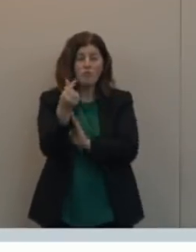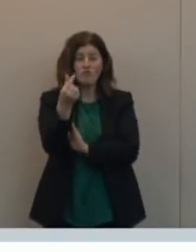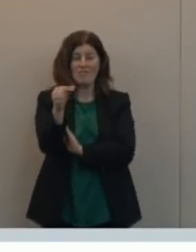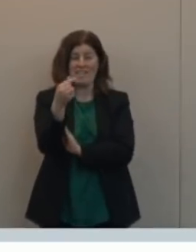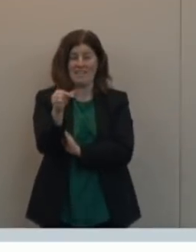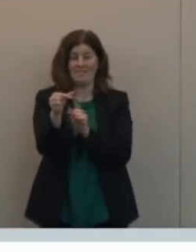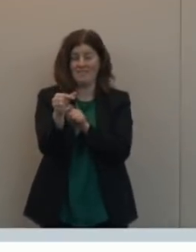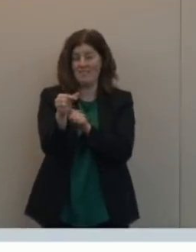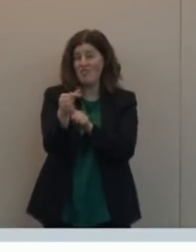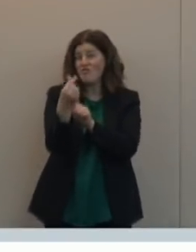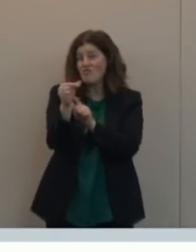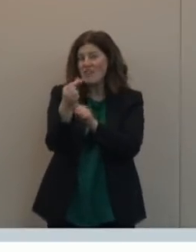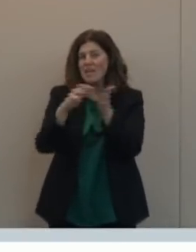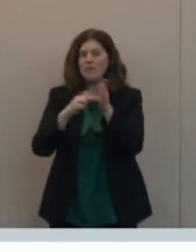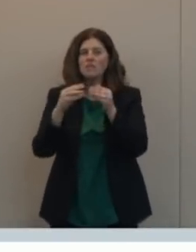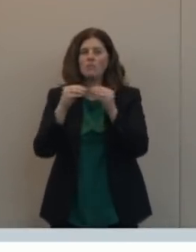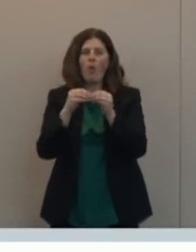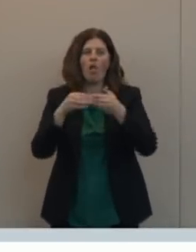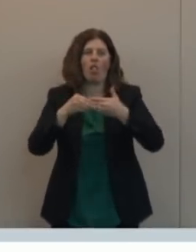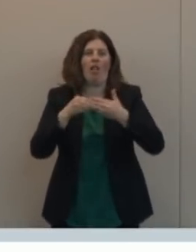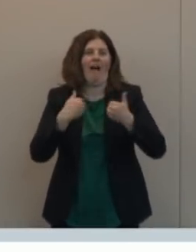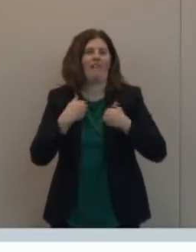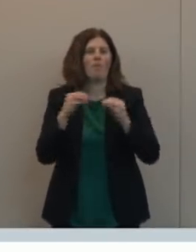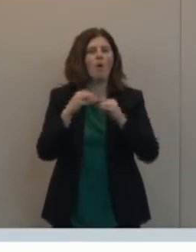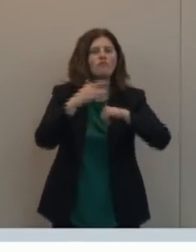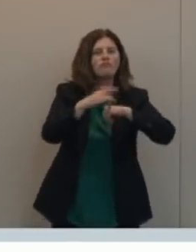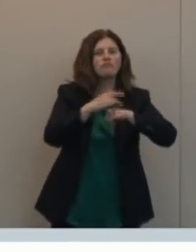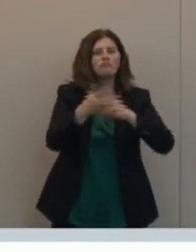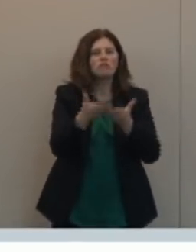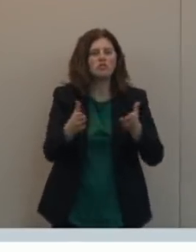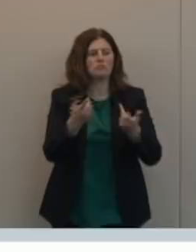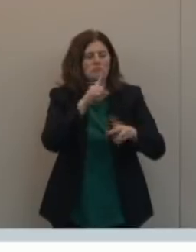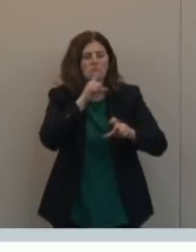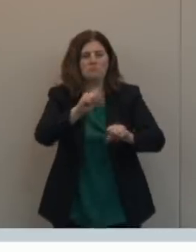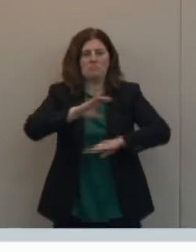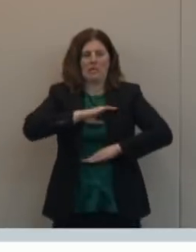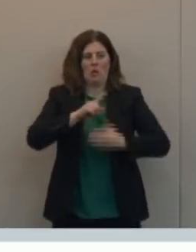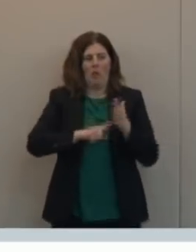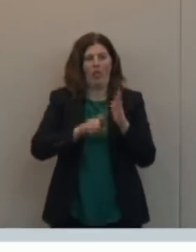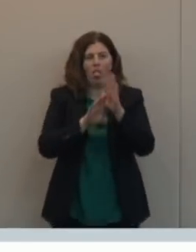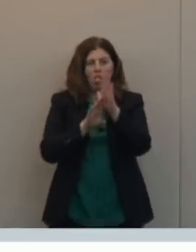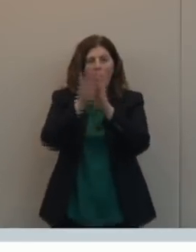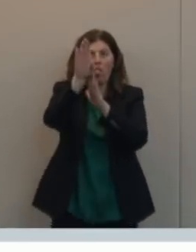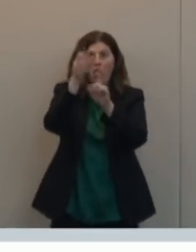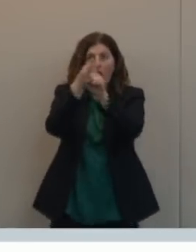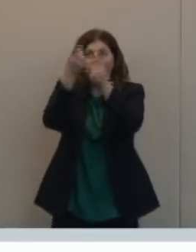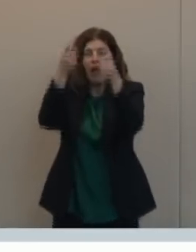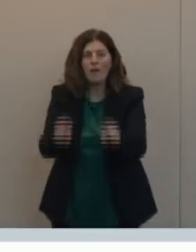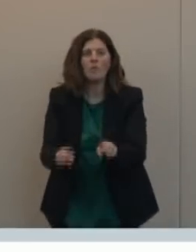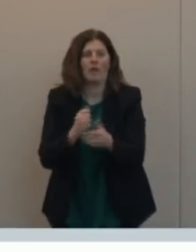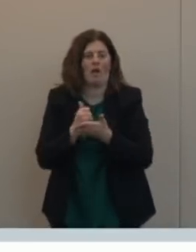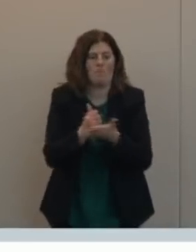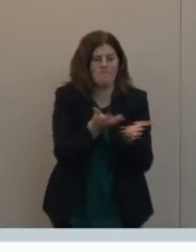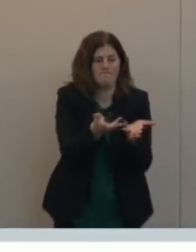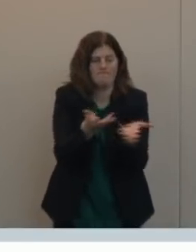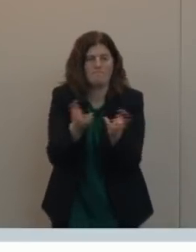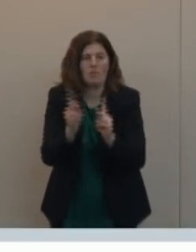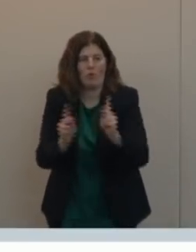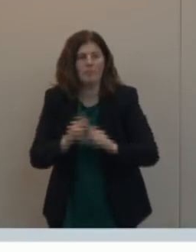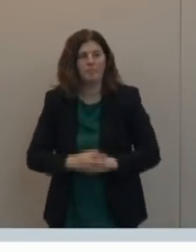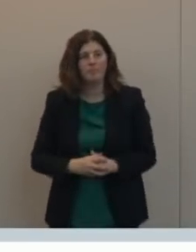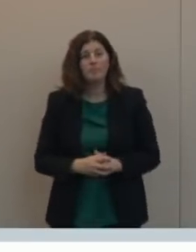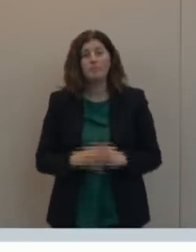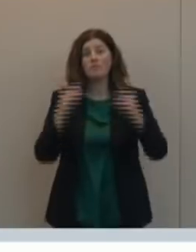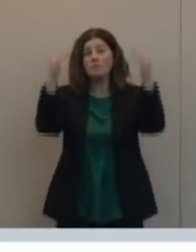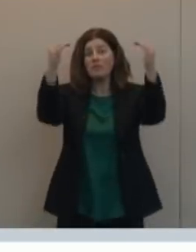more than we need to meet the surge that's coming soon. On the next slide, I'm going